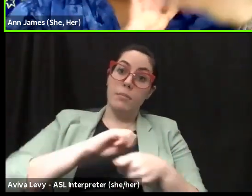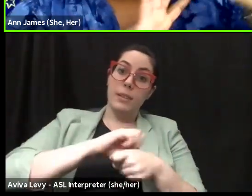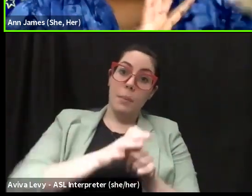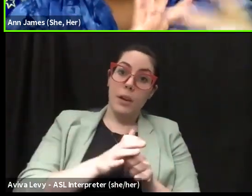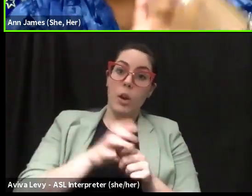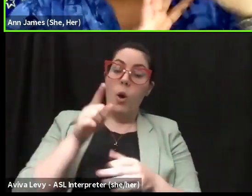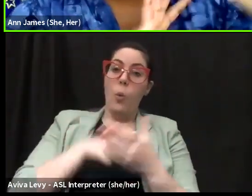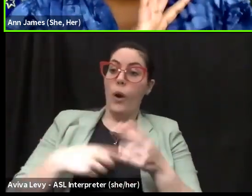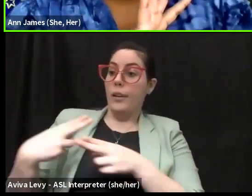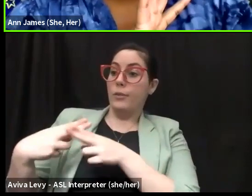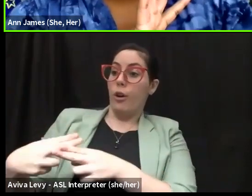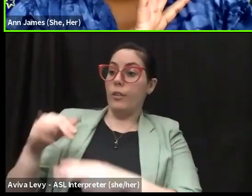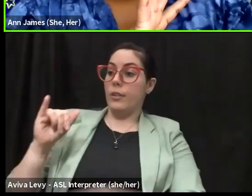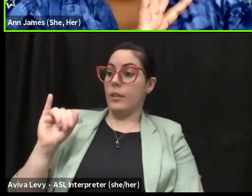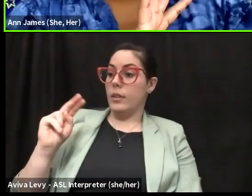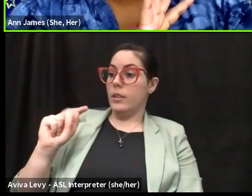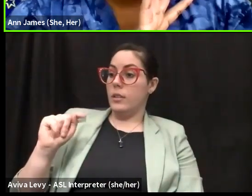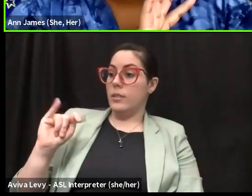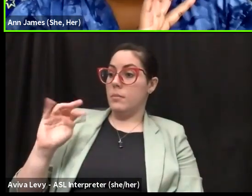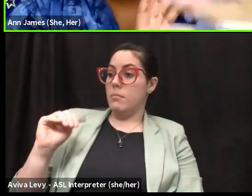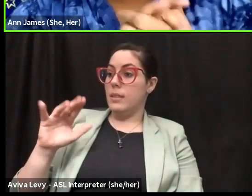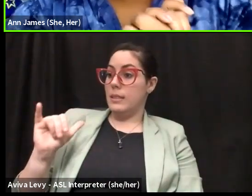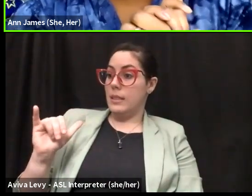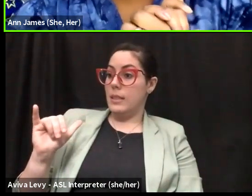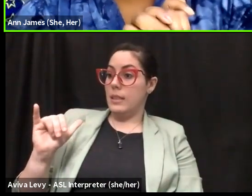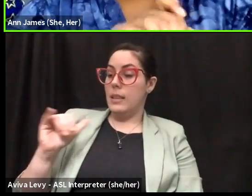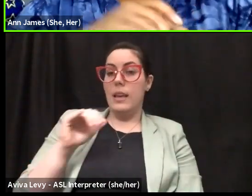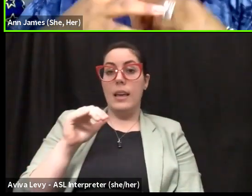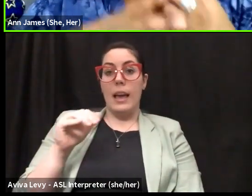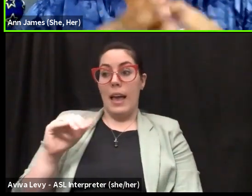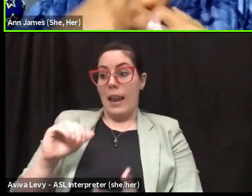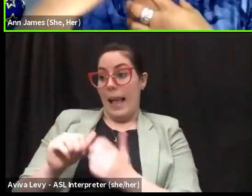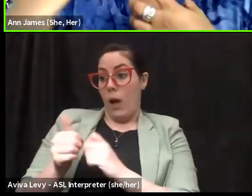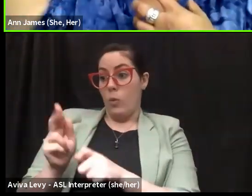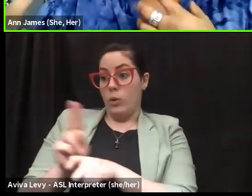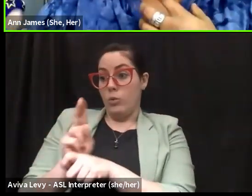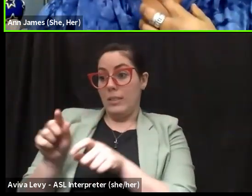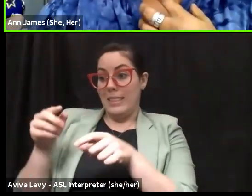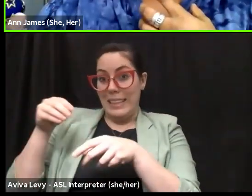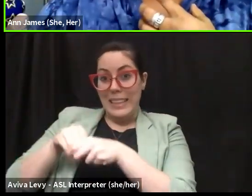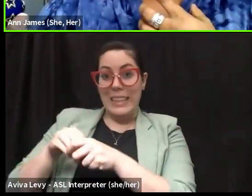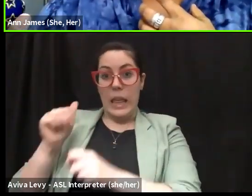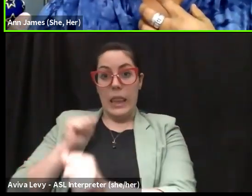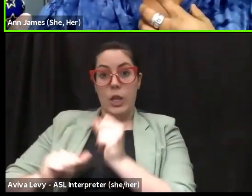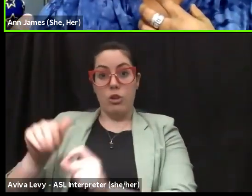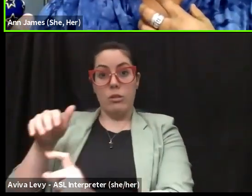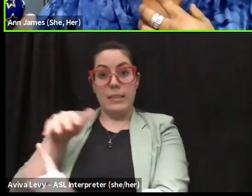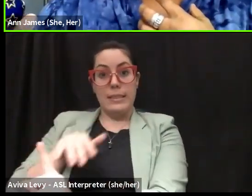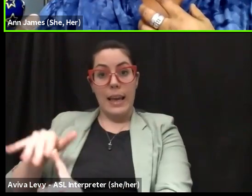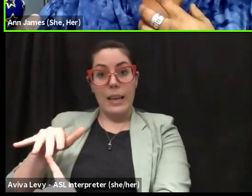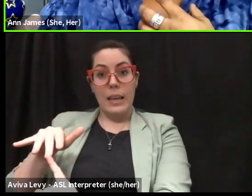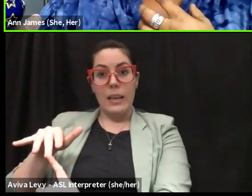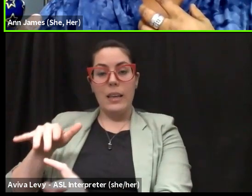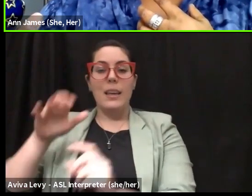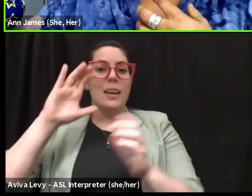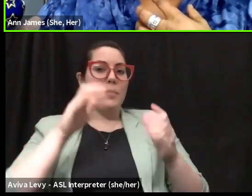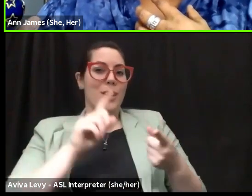intimacy and the theatrical use of intimacy, and what is flipping over